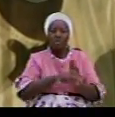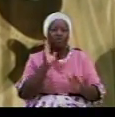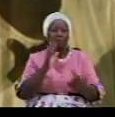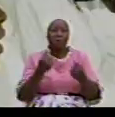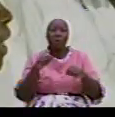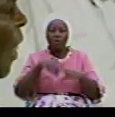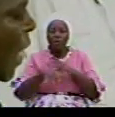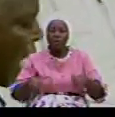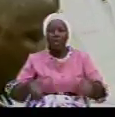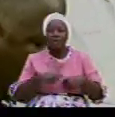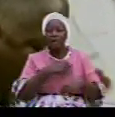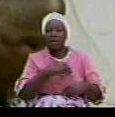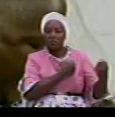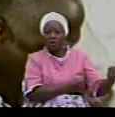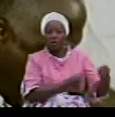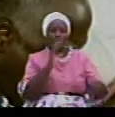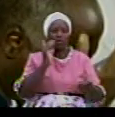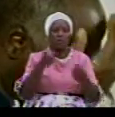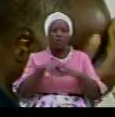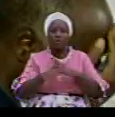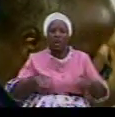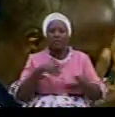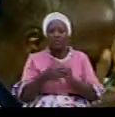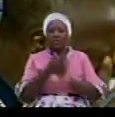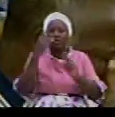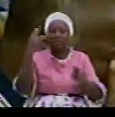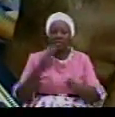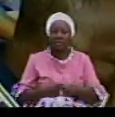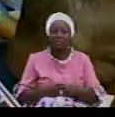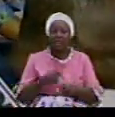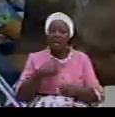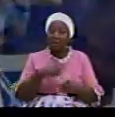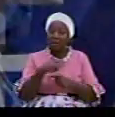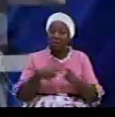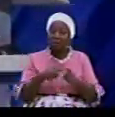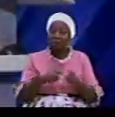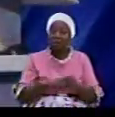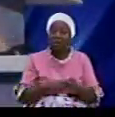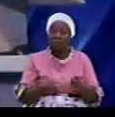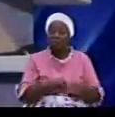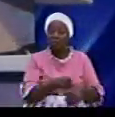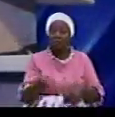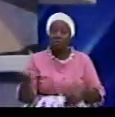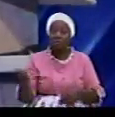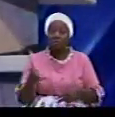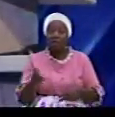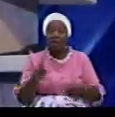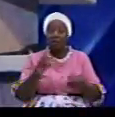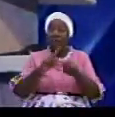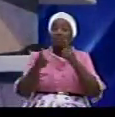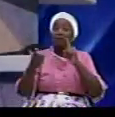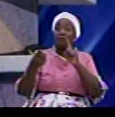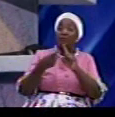in Jesus' name. And when those partners